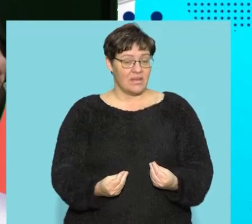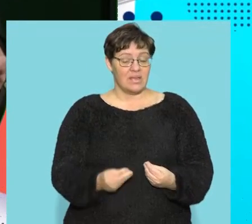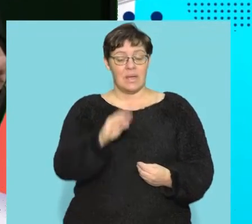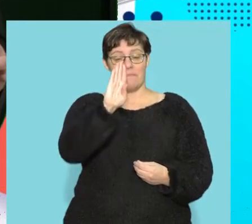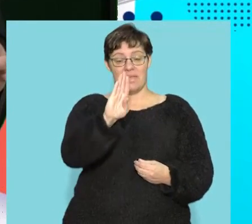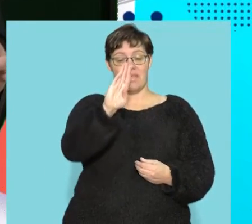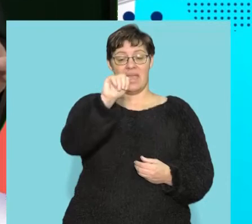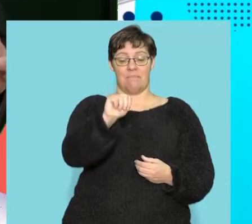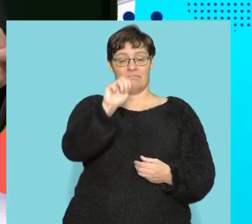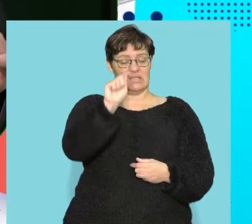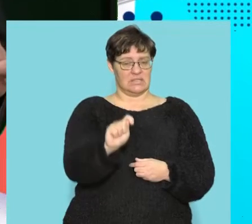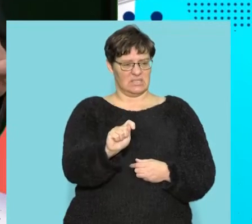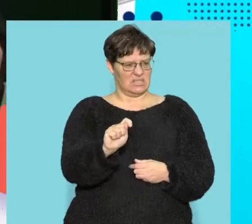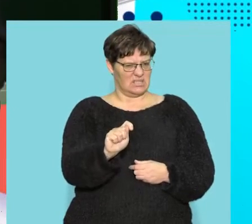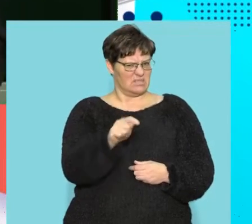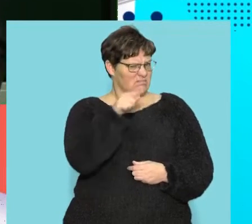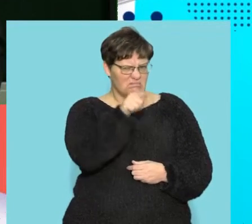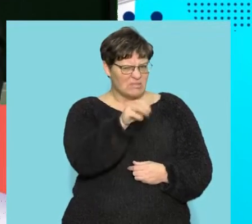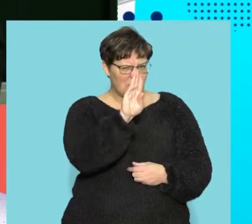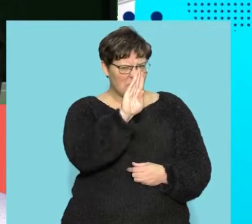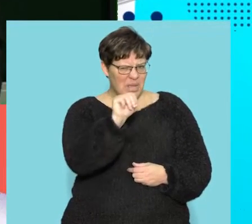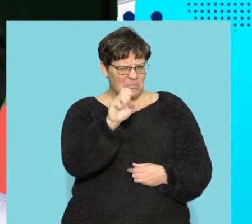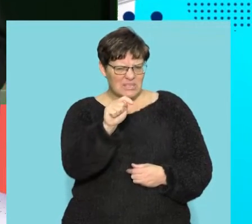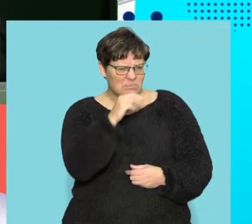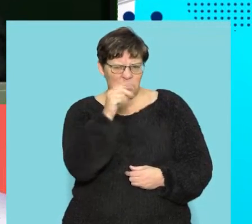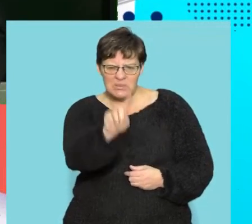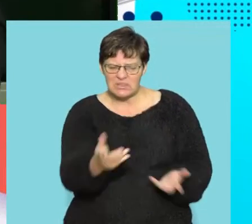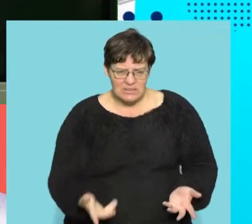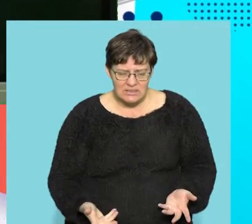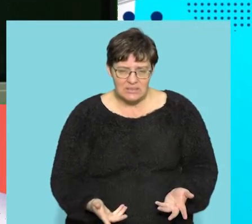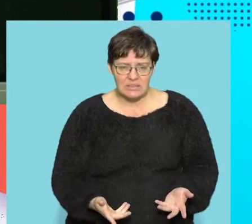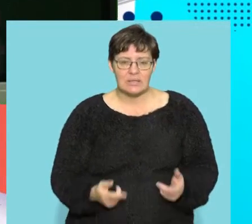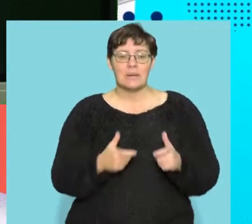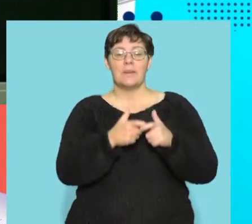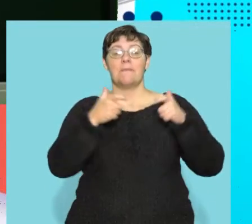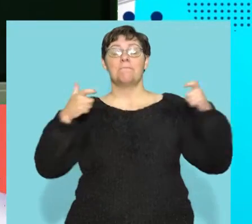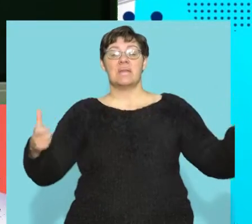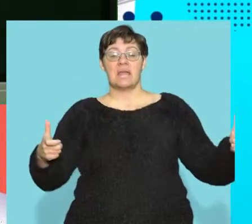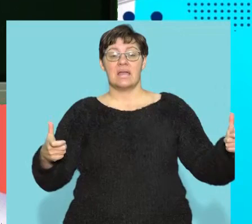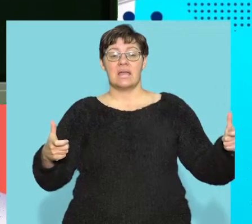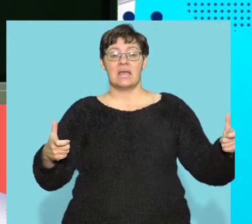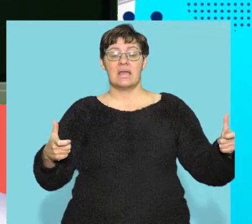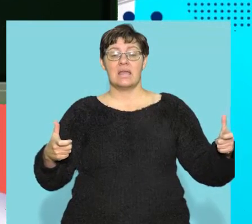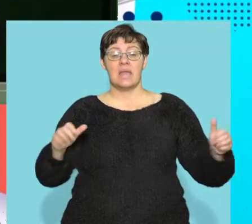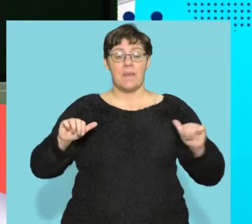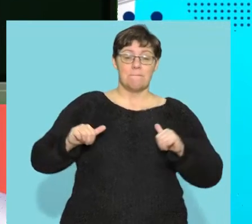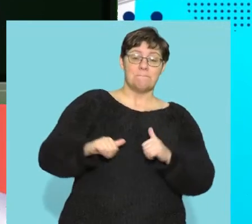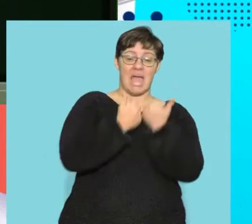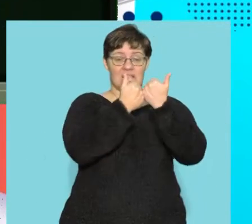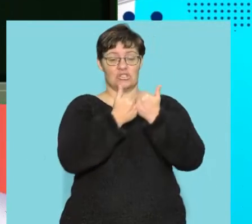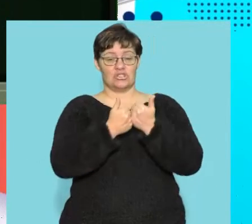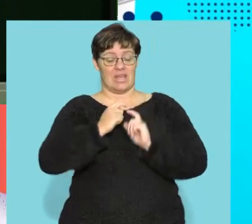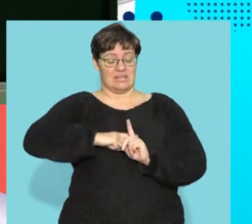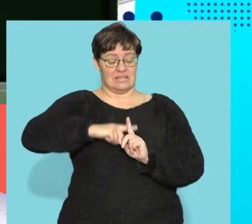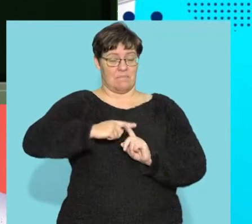BMT. What do we mean by BMT? Big Match Temperament. And how do you build